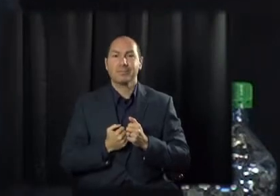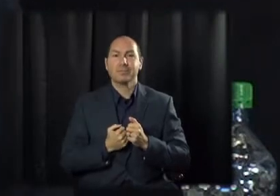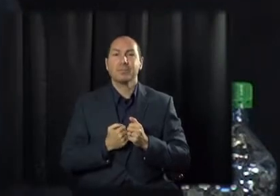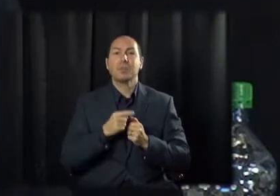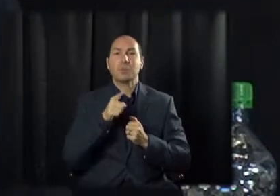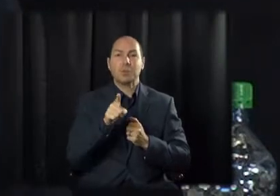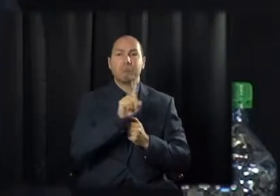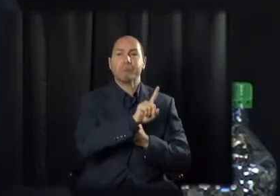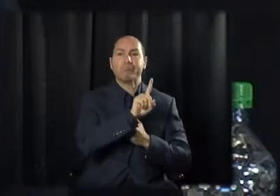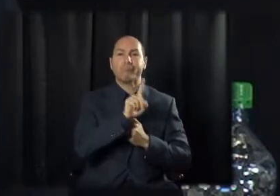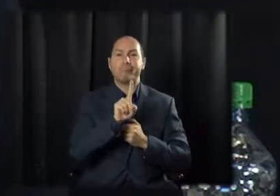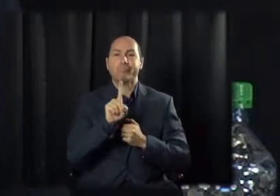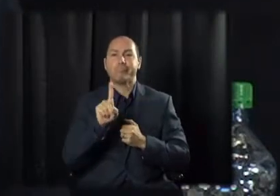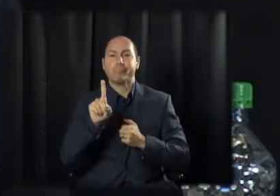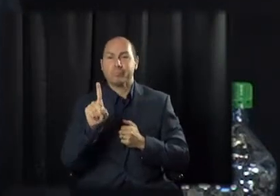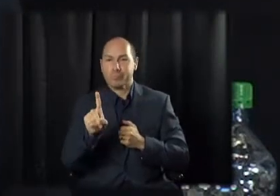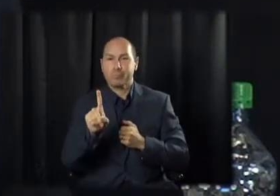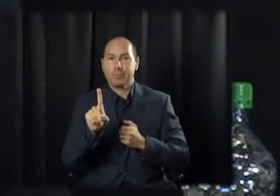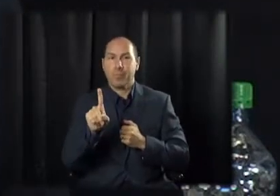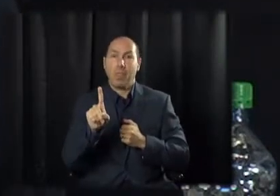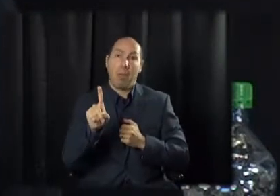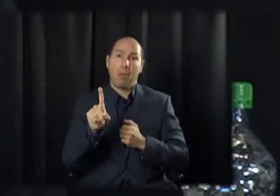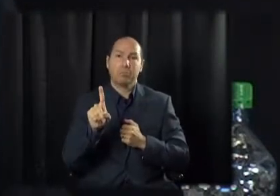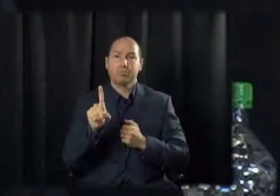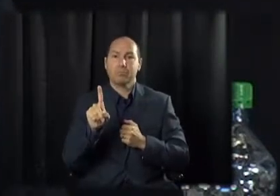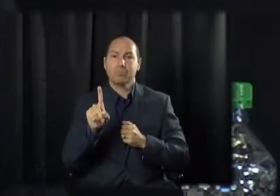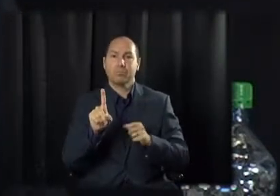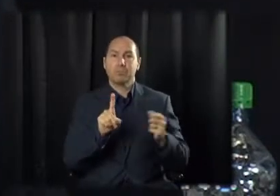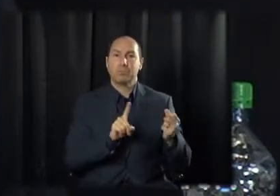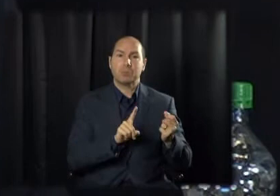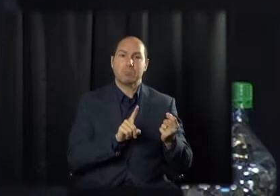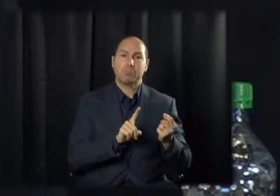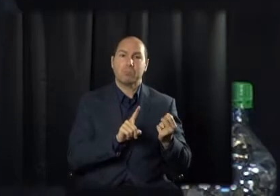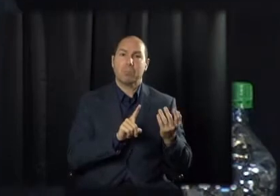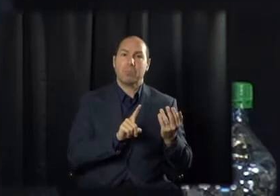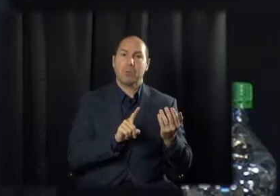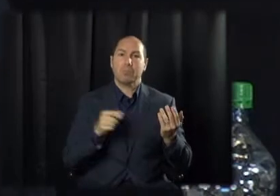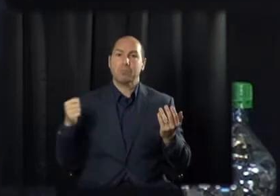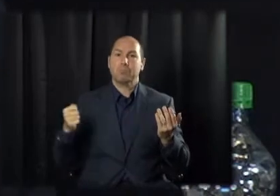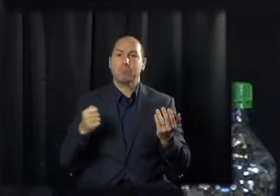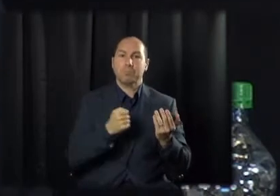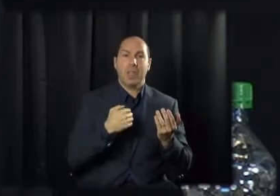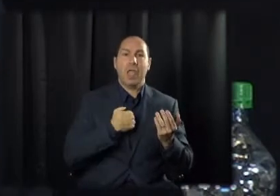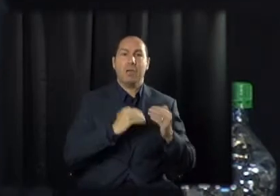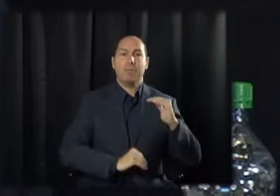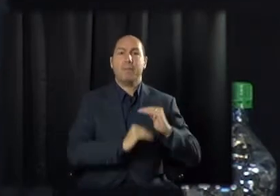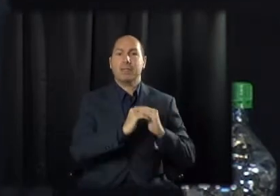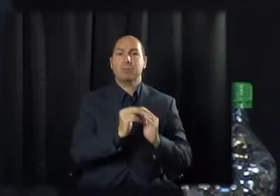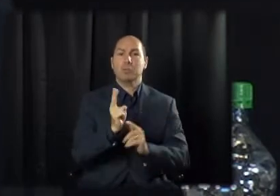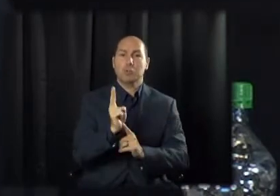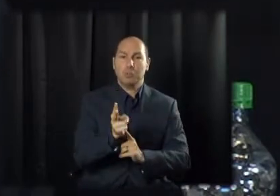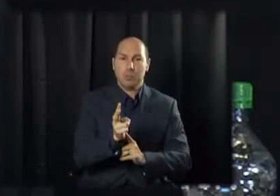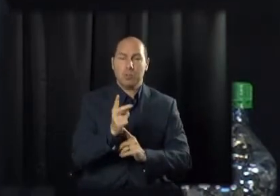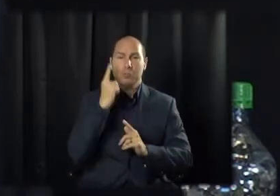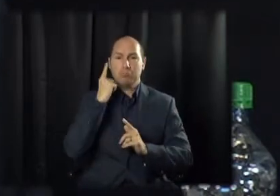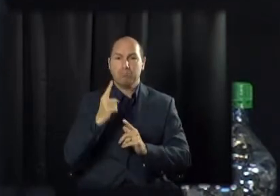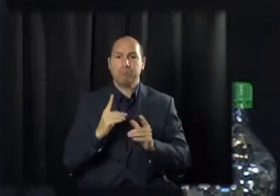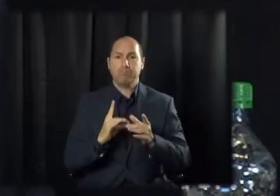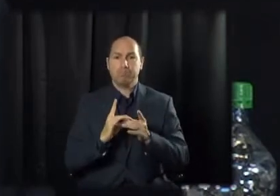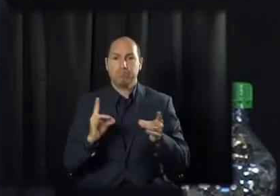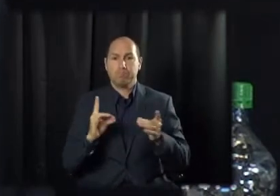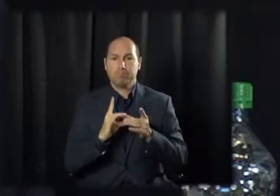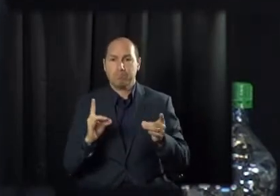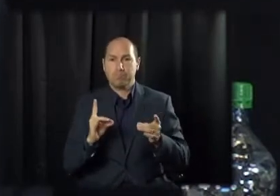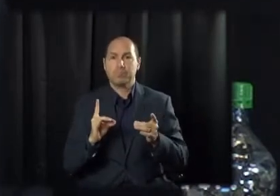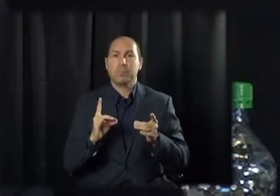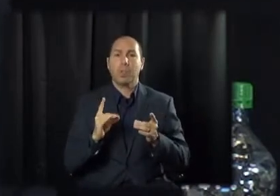to the microphone, or the microphone will come to you, and you have up to 2 minutes to make a comment or to ask